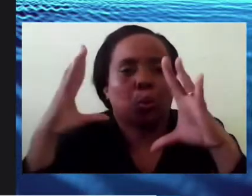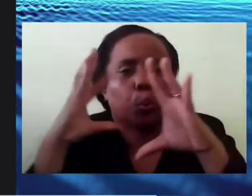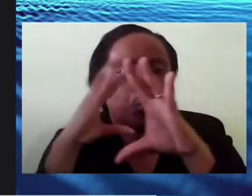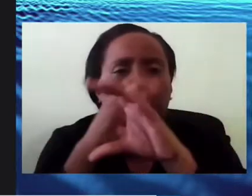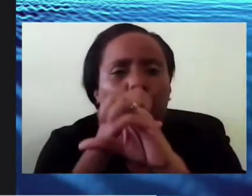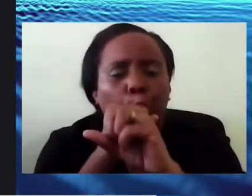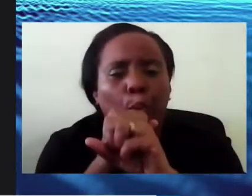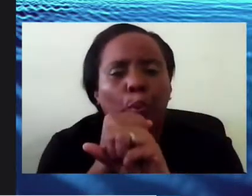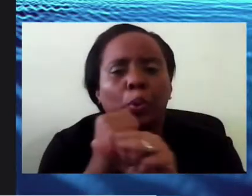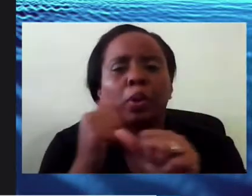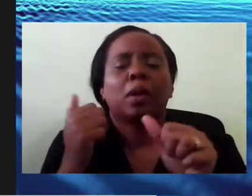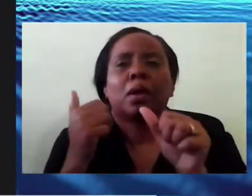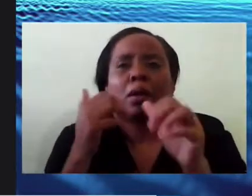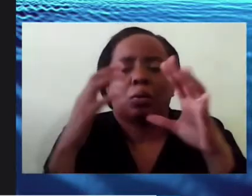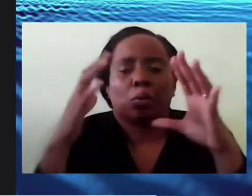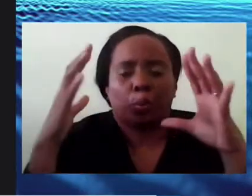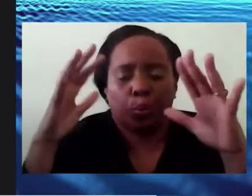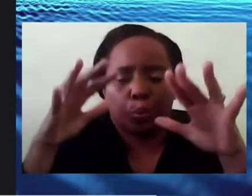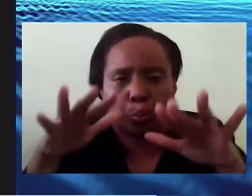there is trying to get out.